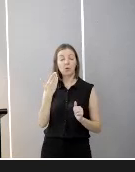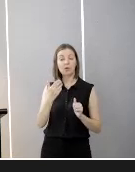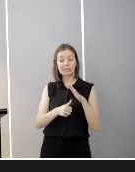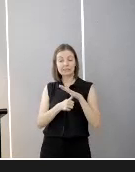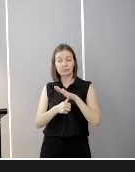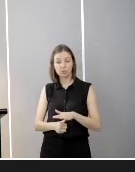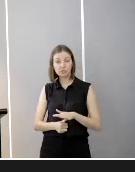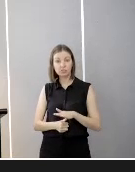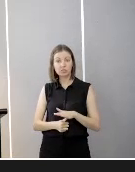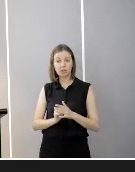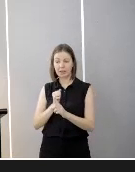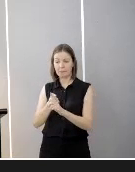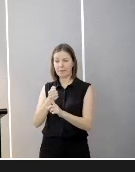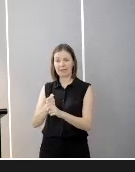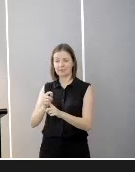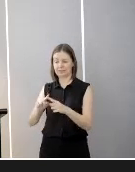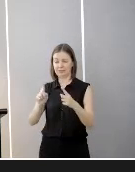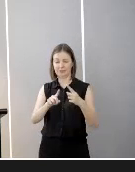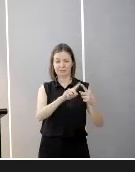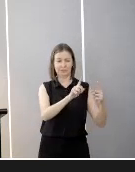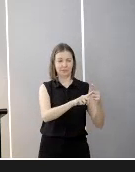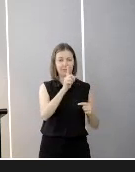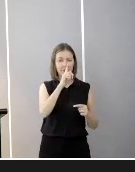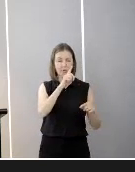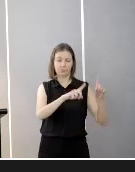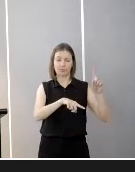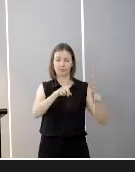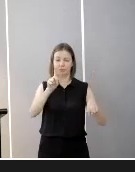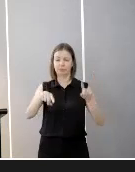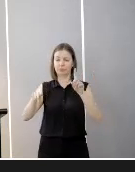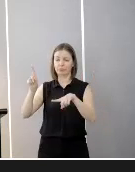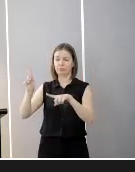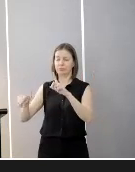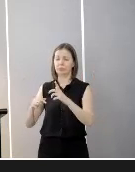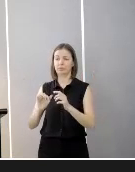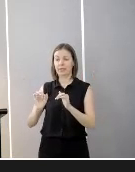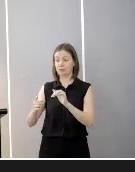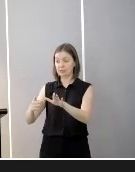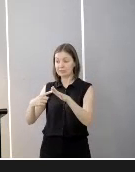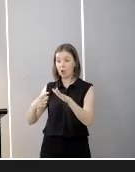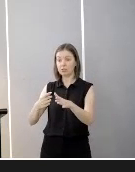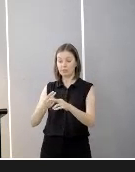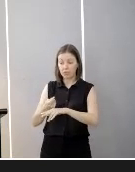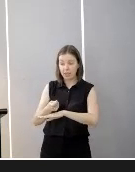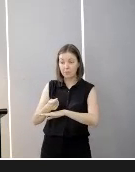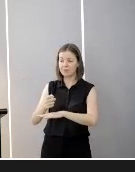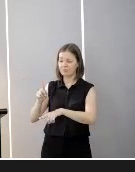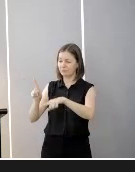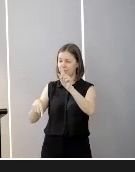of different people in very different ways. They present with different symptoms. They respond very differently to different